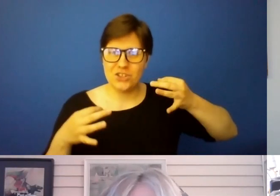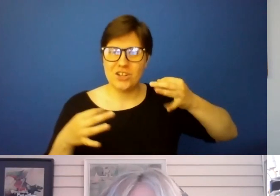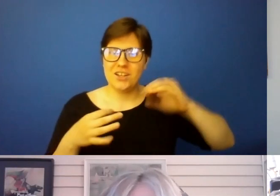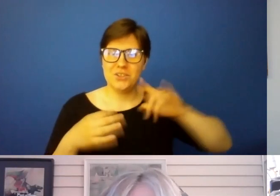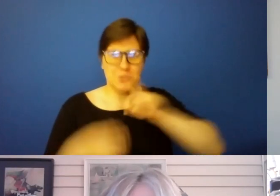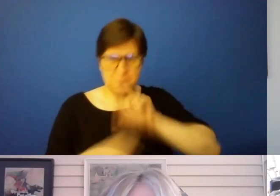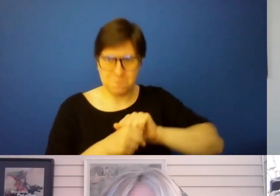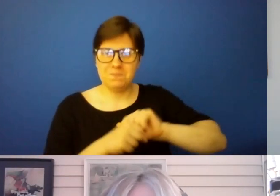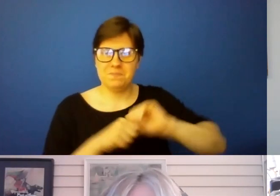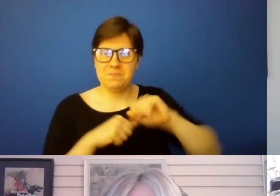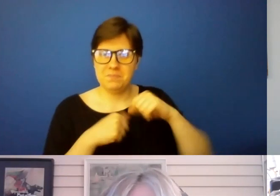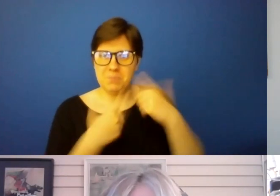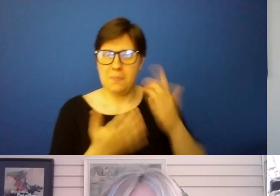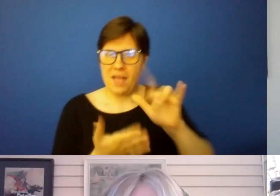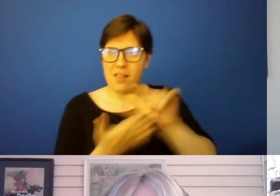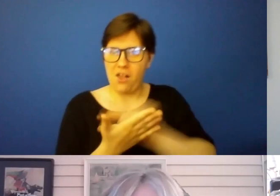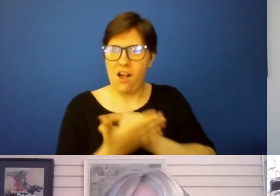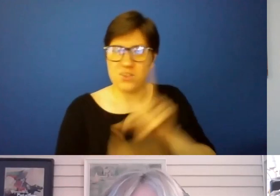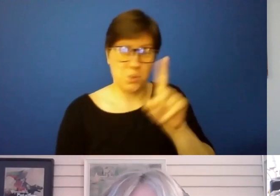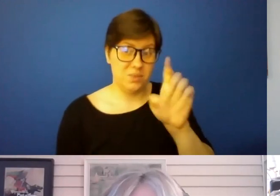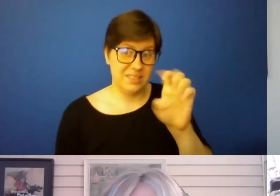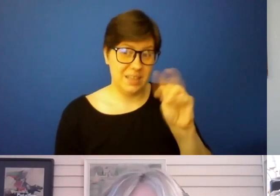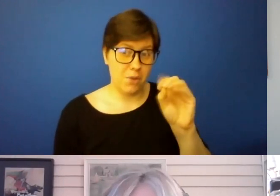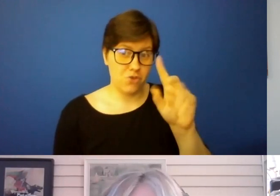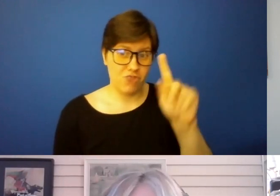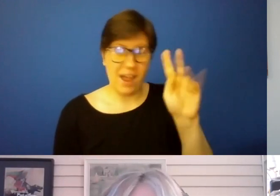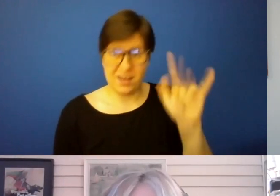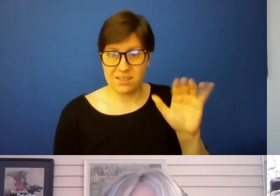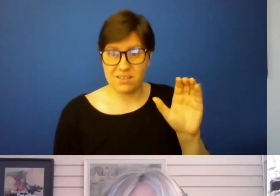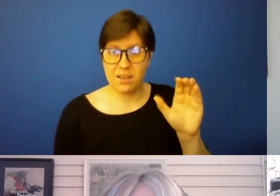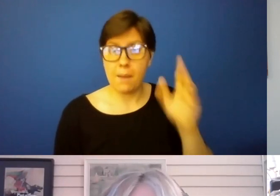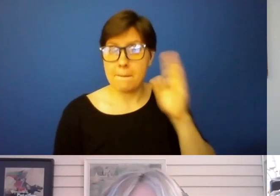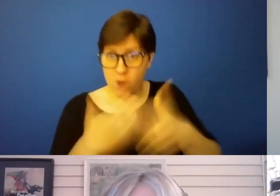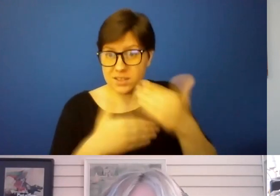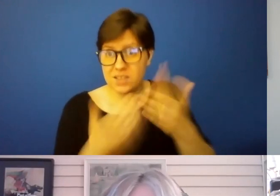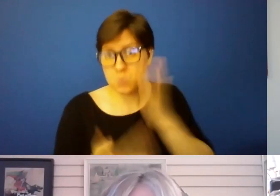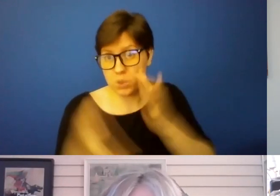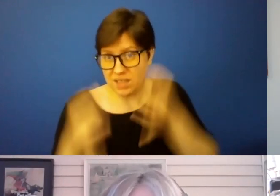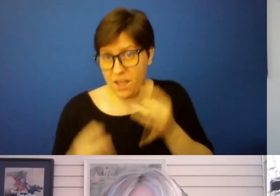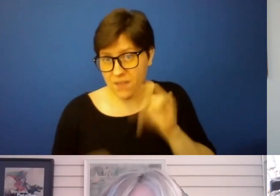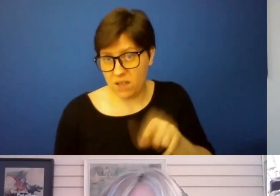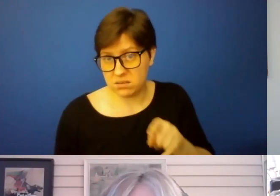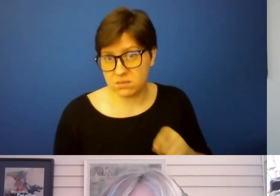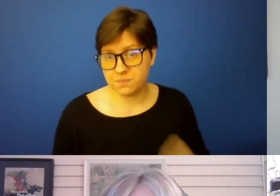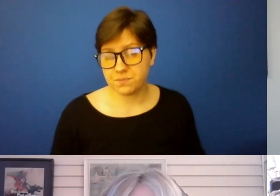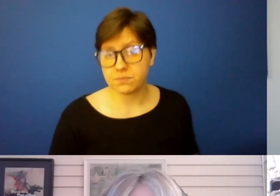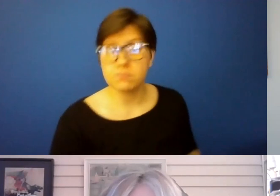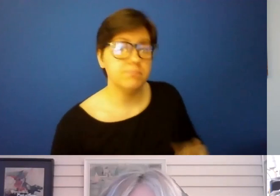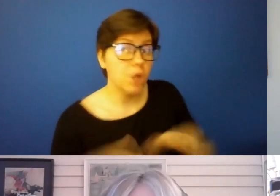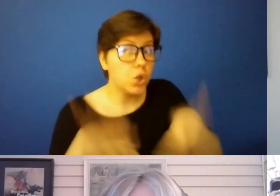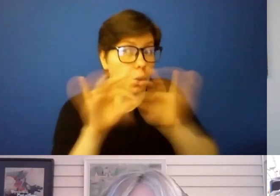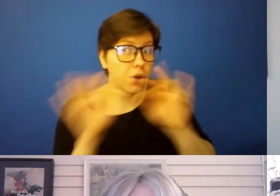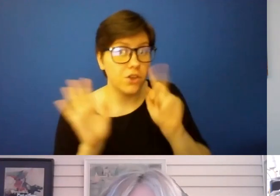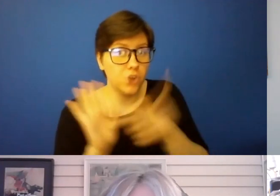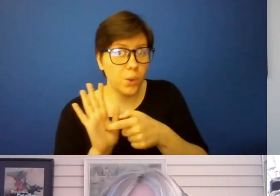the democratic process is the main thing. It's worth noting that in no jurisdiction